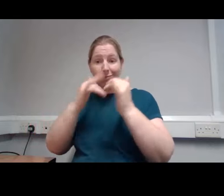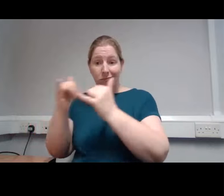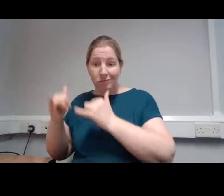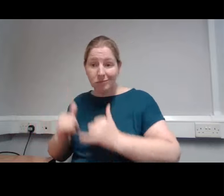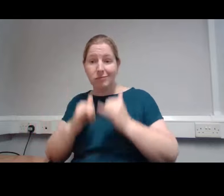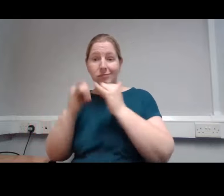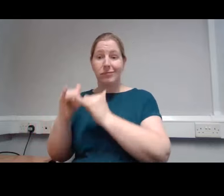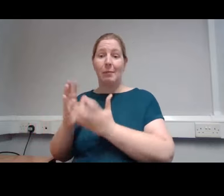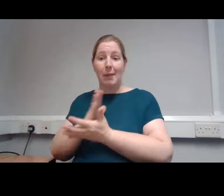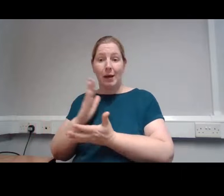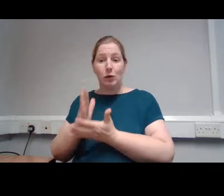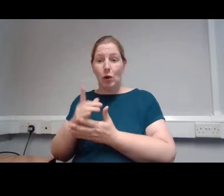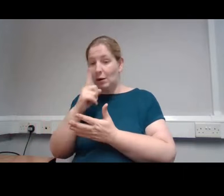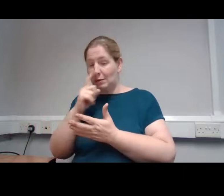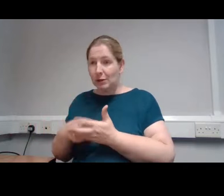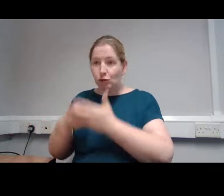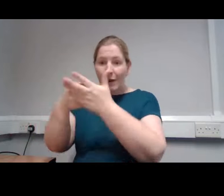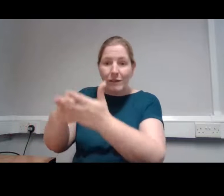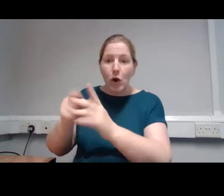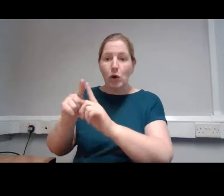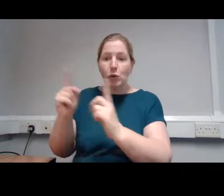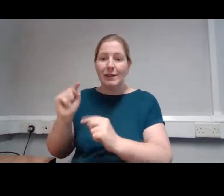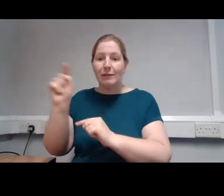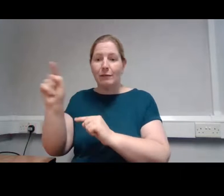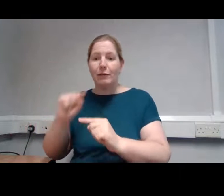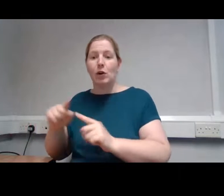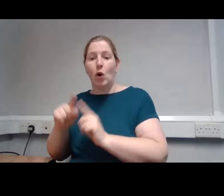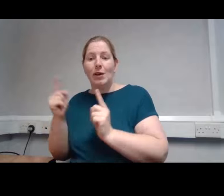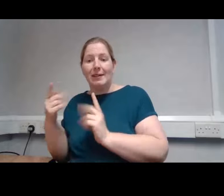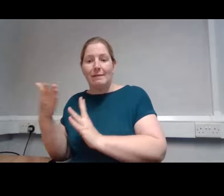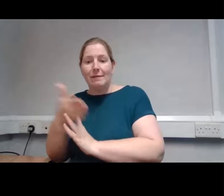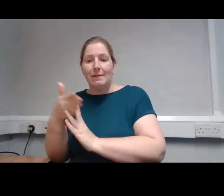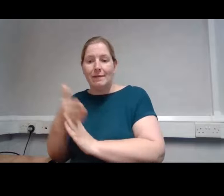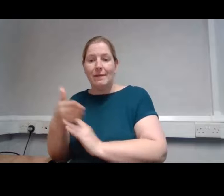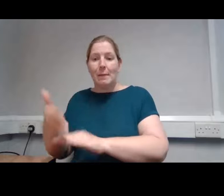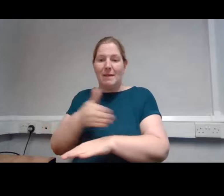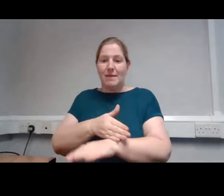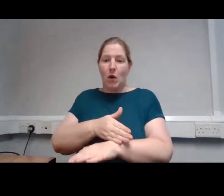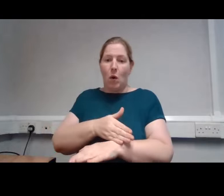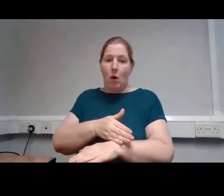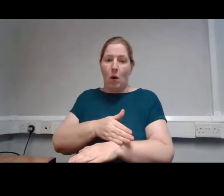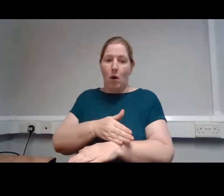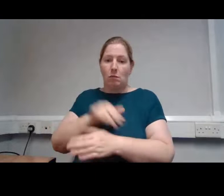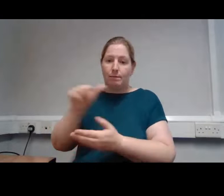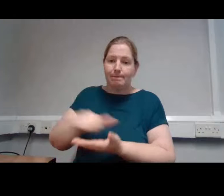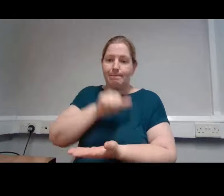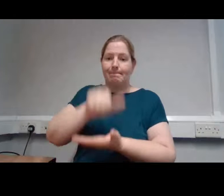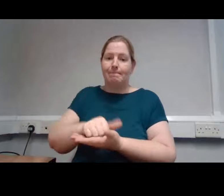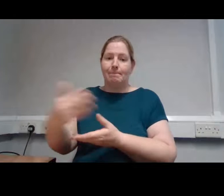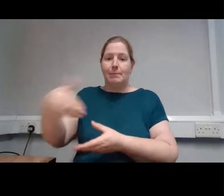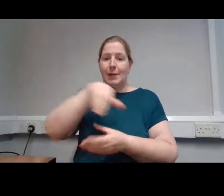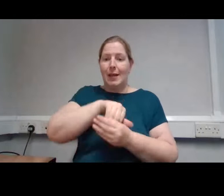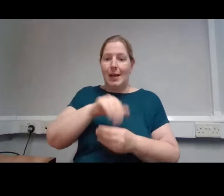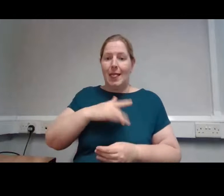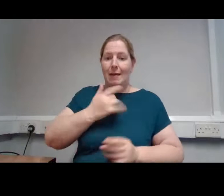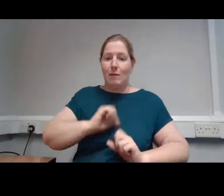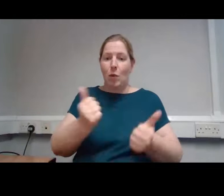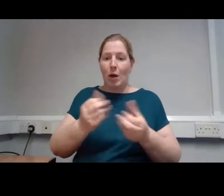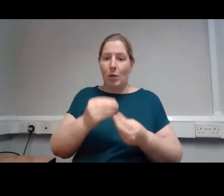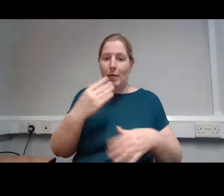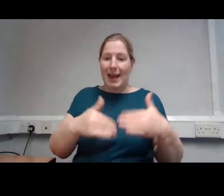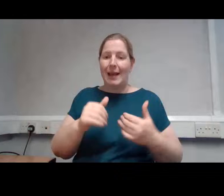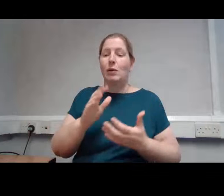whether any referrals need to be done or any other interventions need to be done before somebody goes straight to the Live Well with Pain support group,